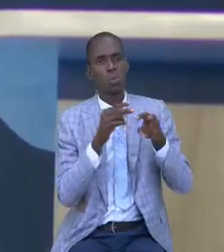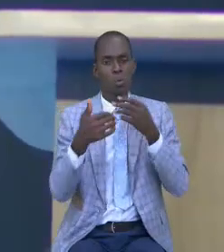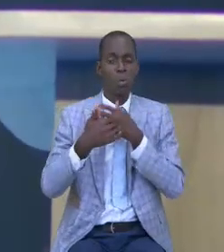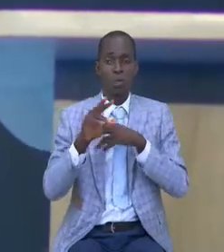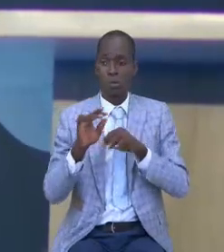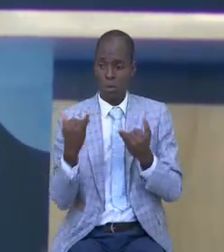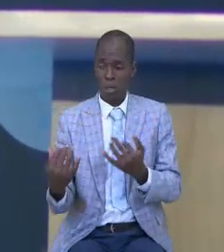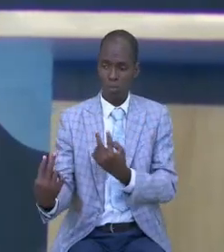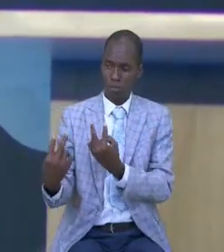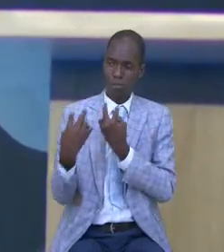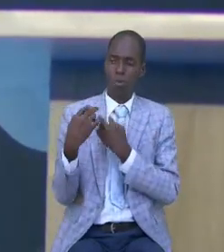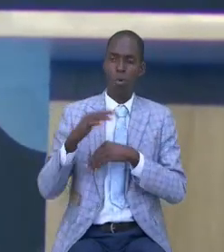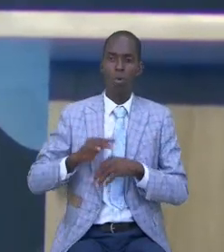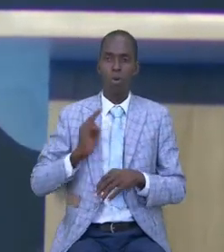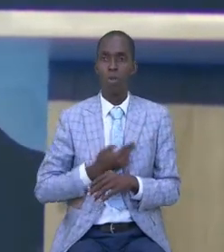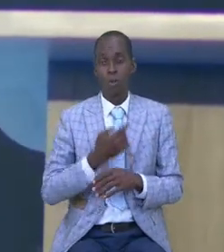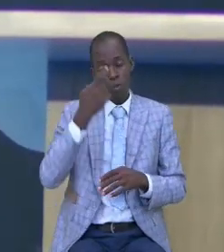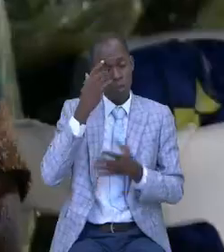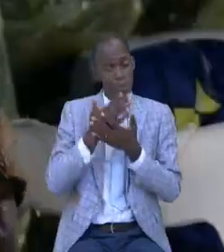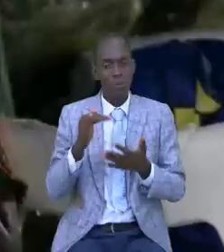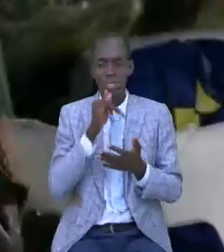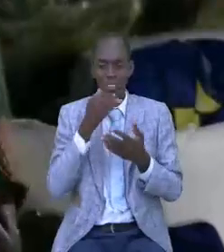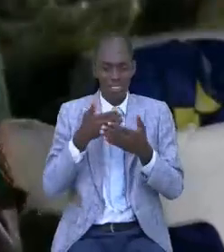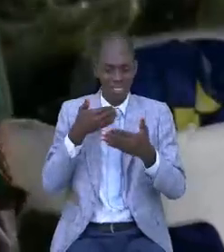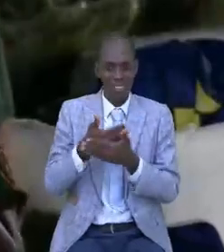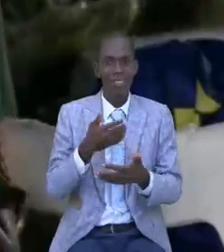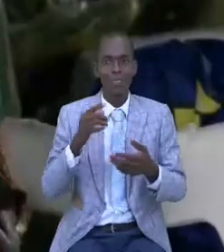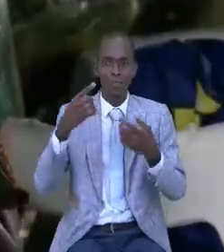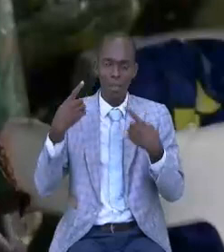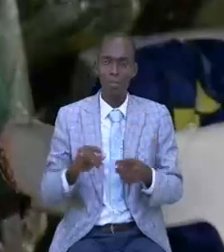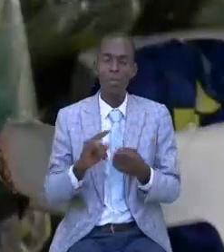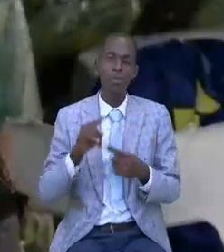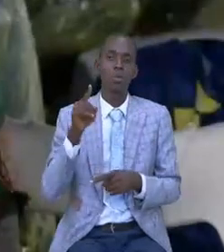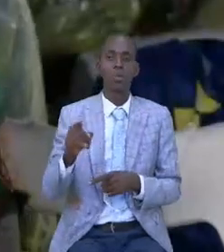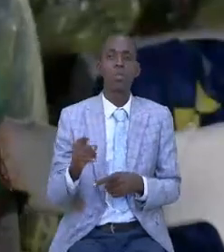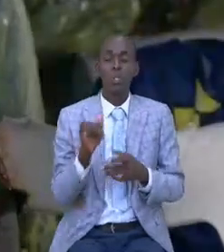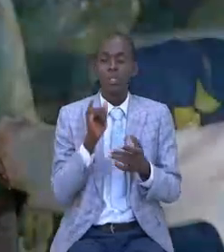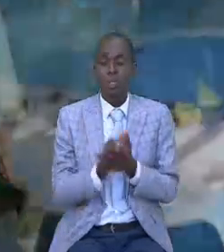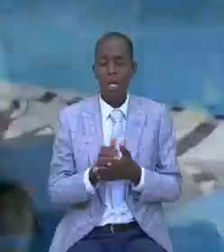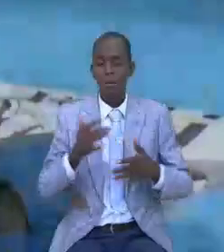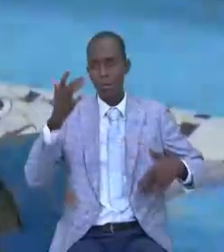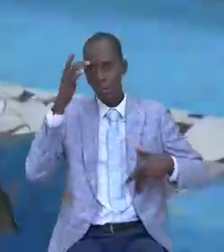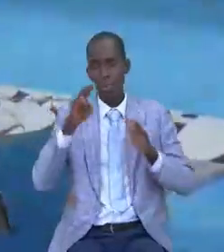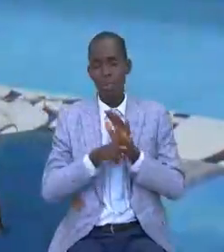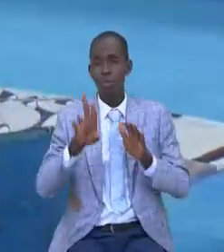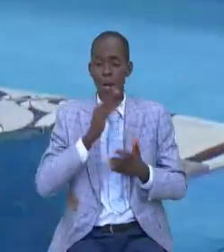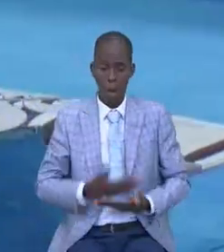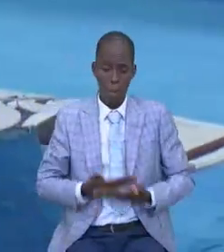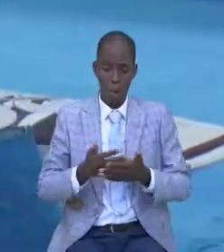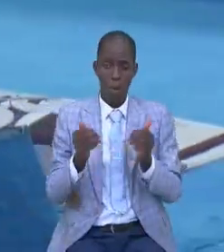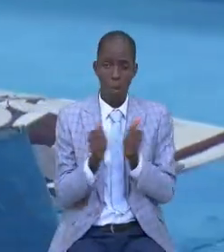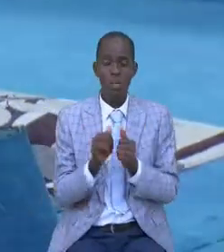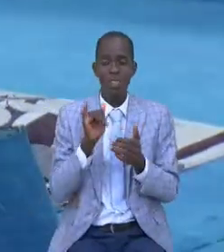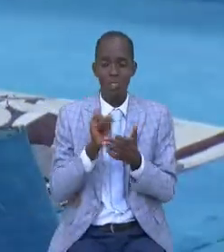on us. Something is about to happen to you. That infirmity you are born with, something is about to happen.